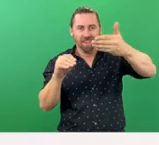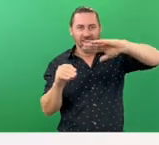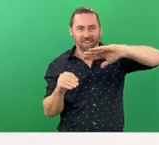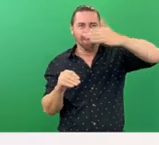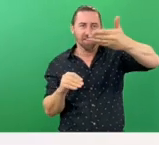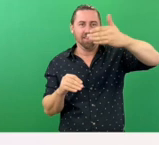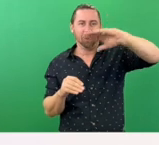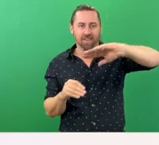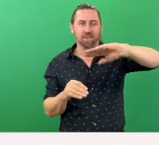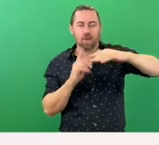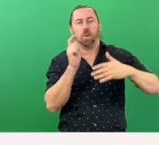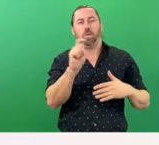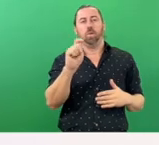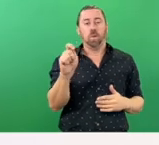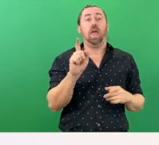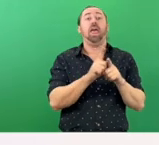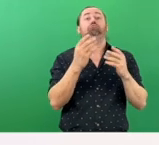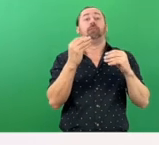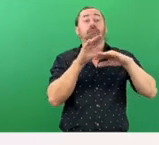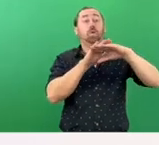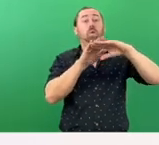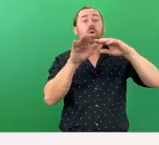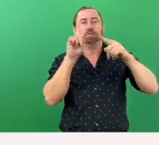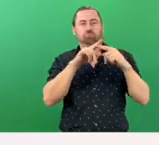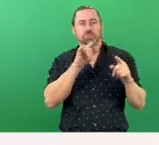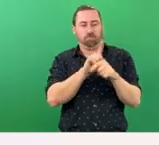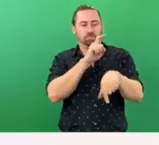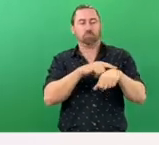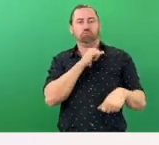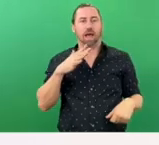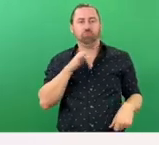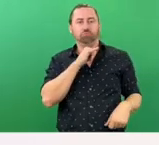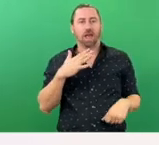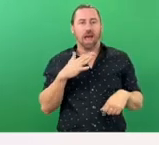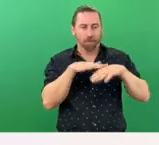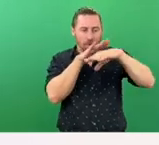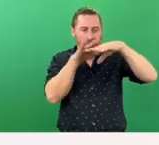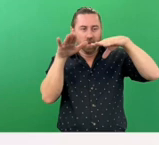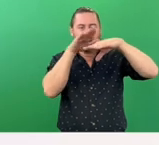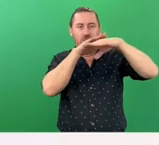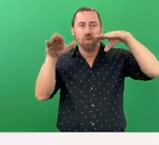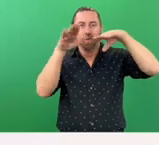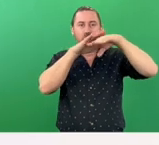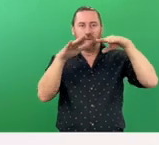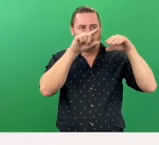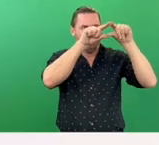you're making the soft lines, you're actually sharpening the chisel to get those fine lines again. And so it's a versatile point, which